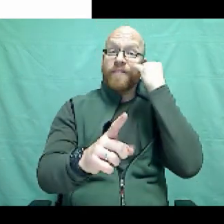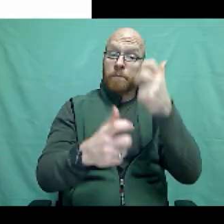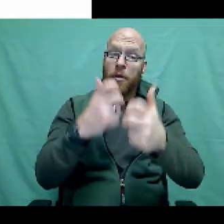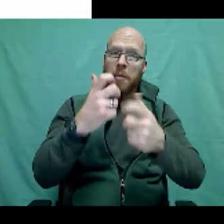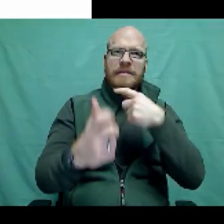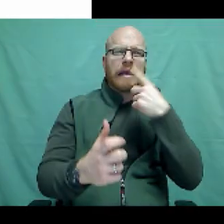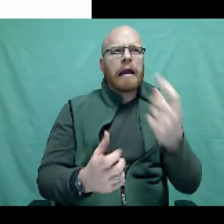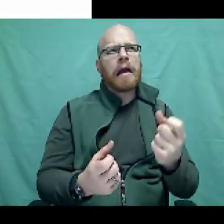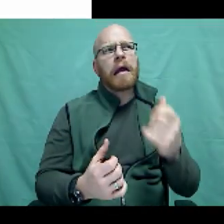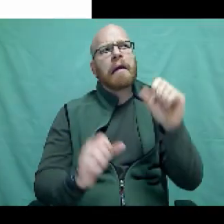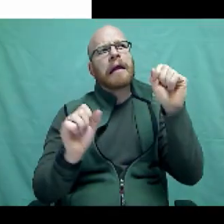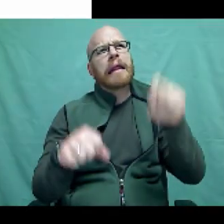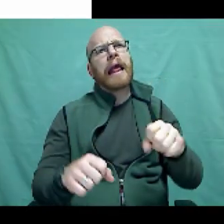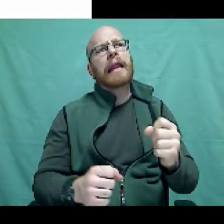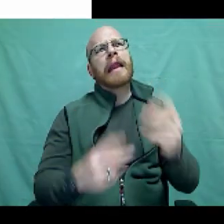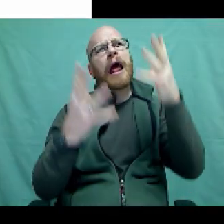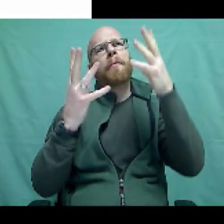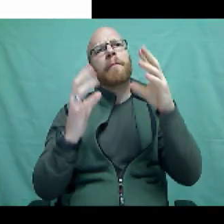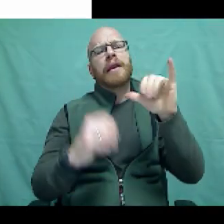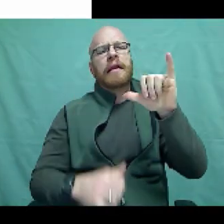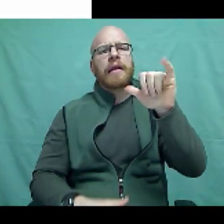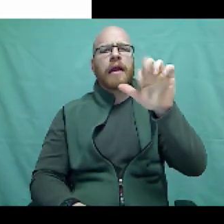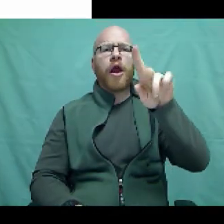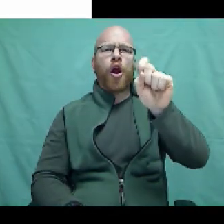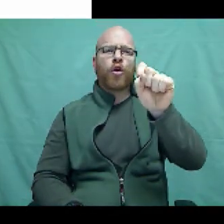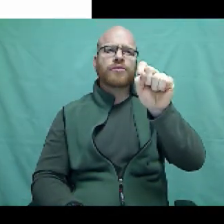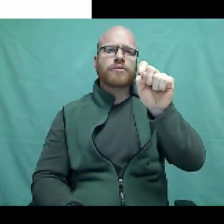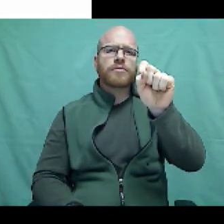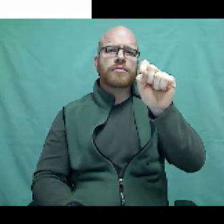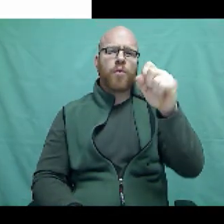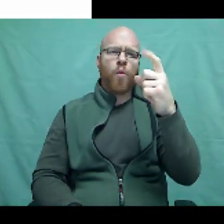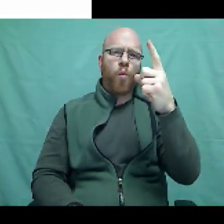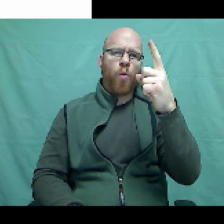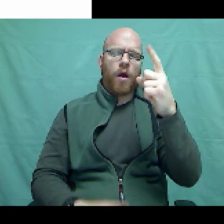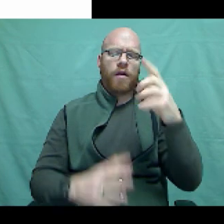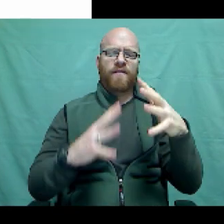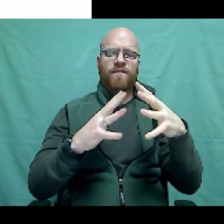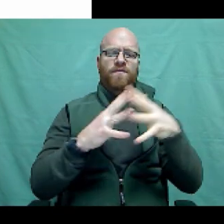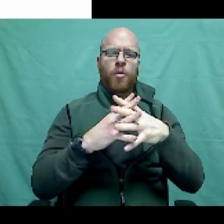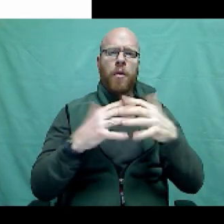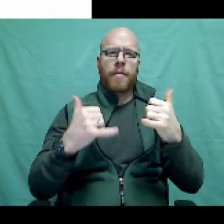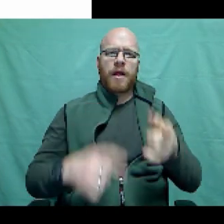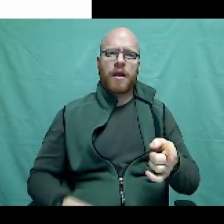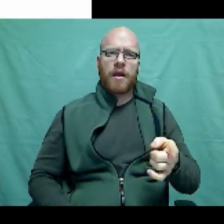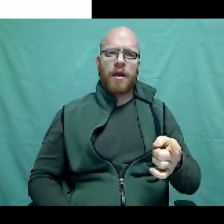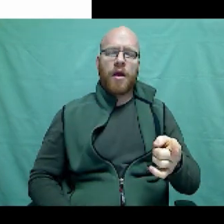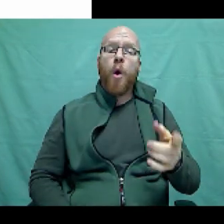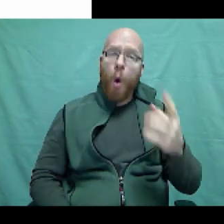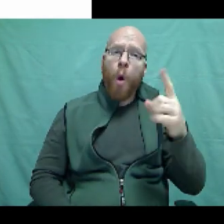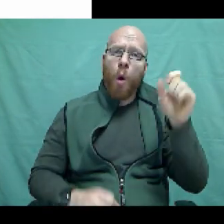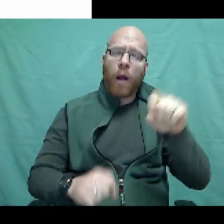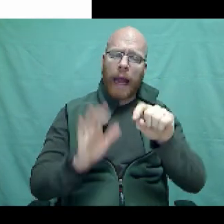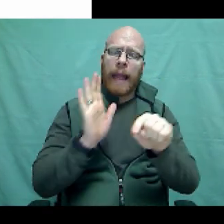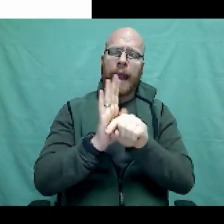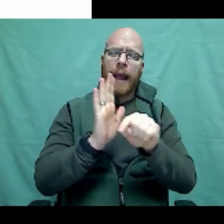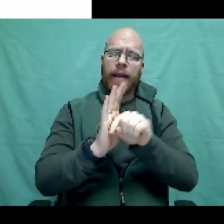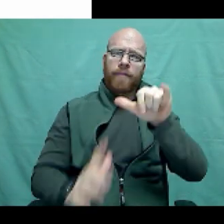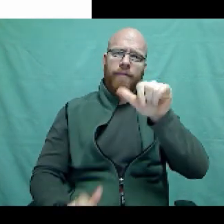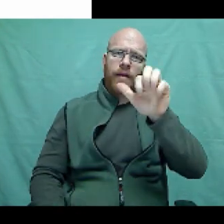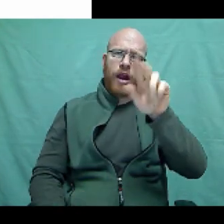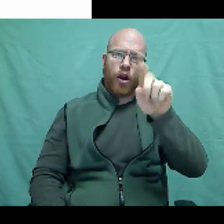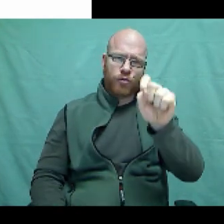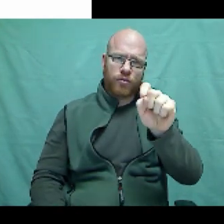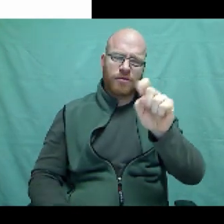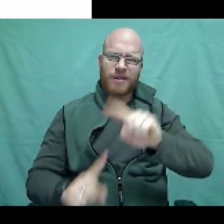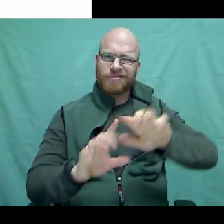Now, if the problem were to say, how many yards did one football player get in a game? You could have